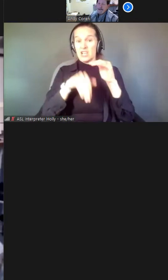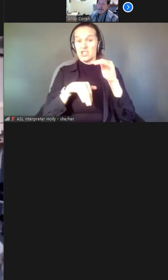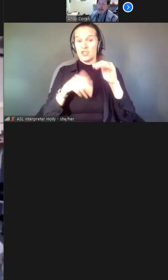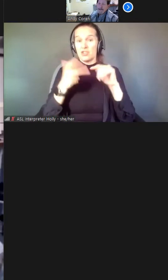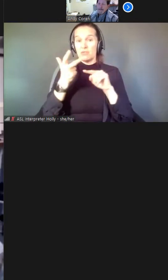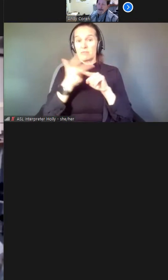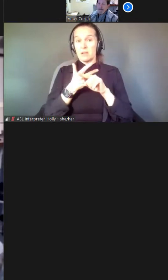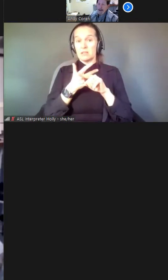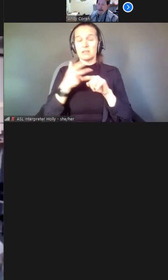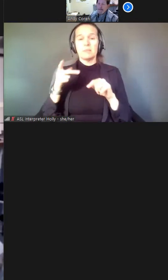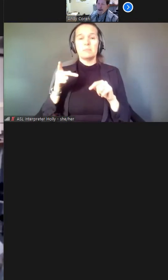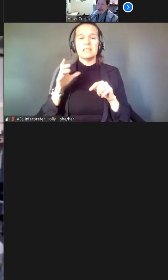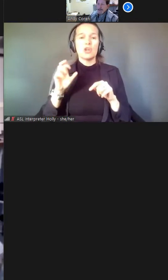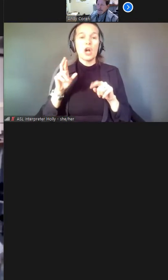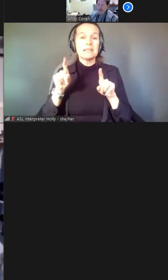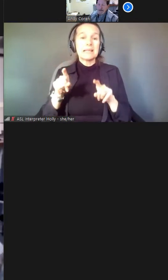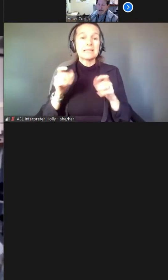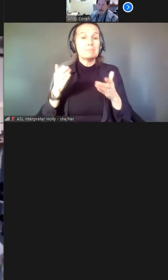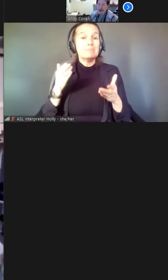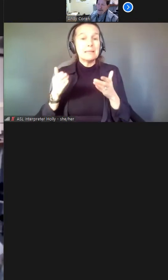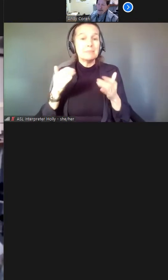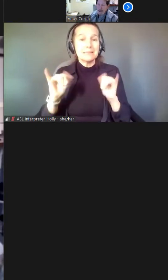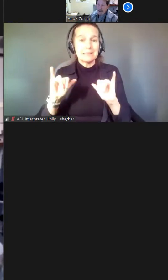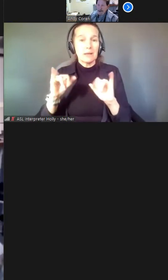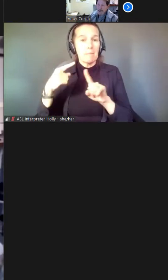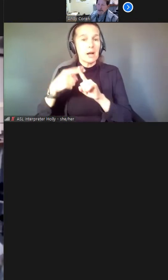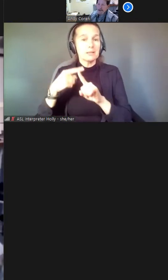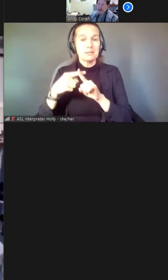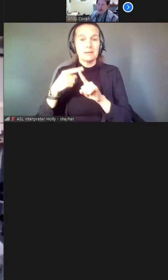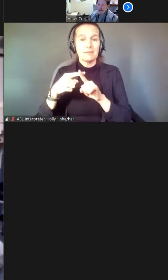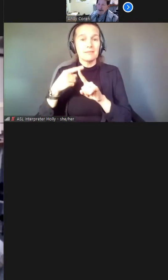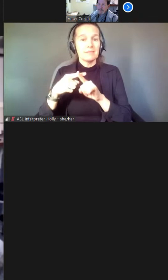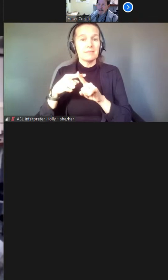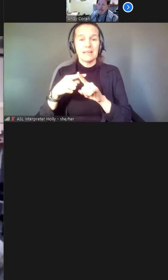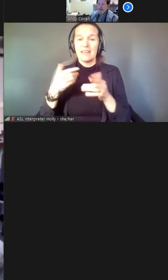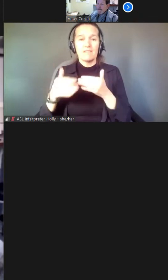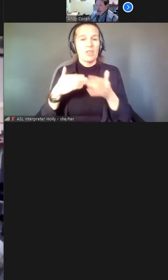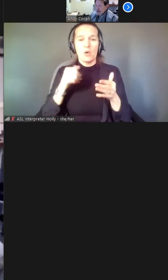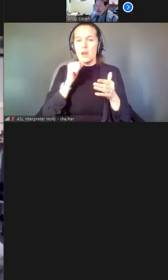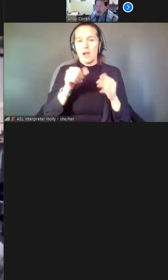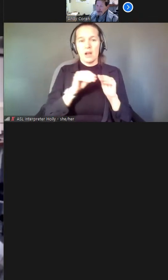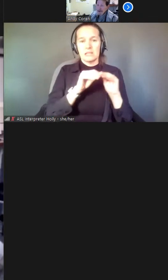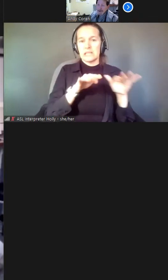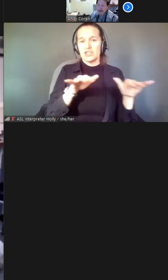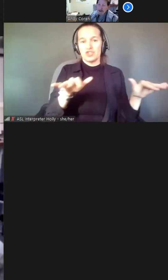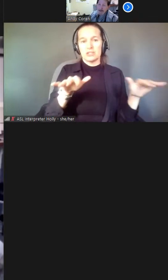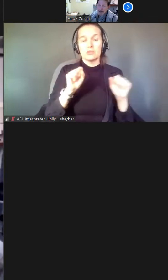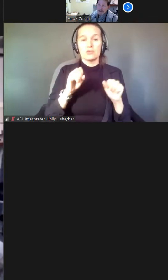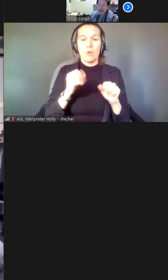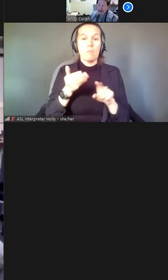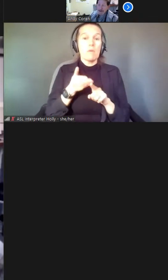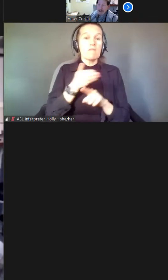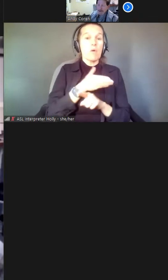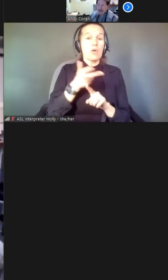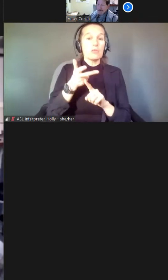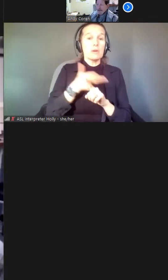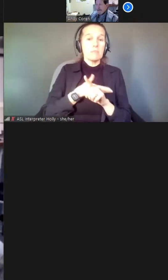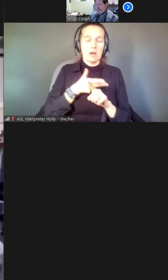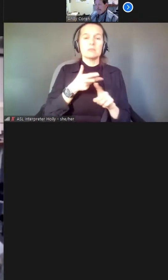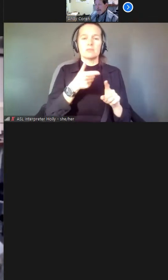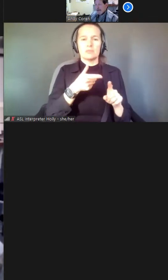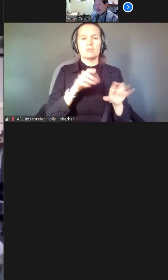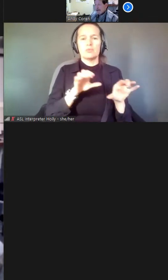the PCR test may remain positive even though they're not contagious. So we recommend before 3 months to stay with antigen